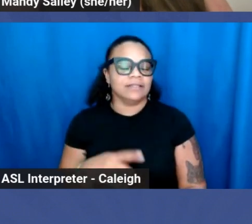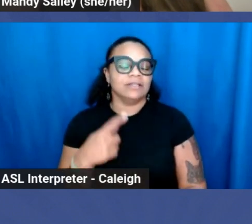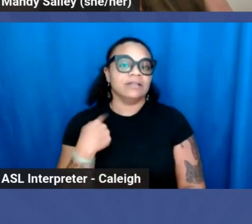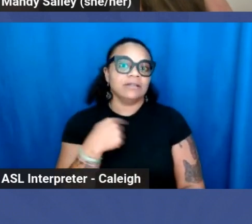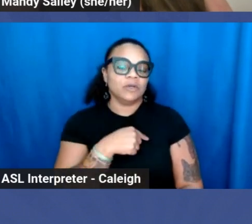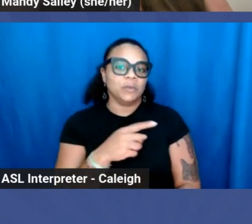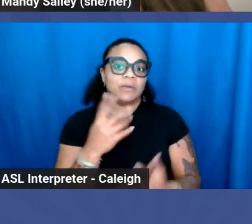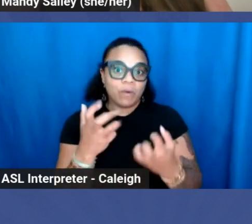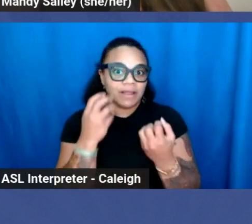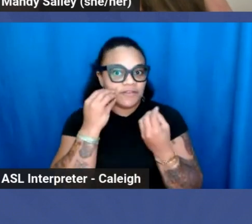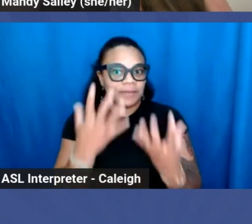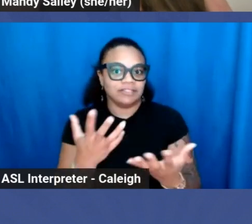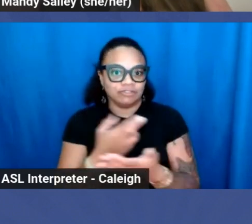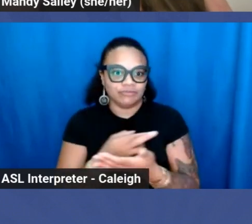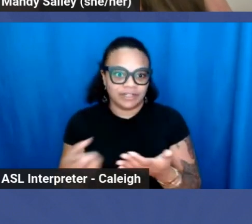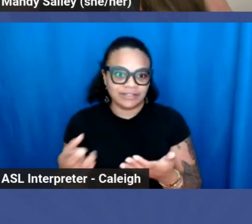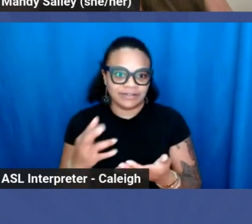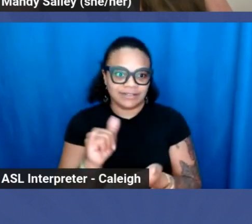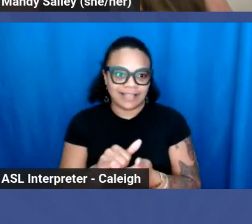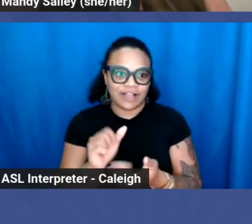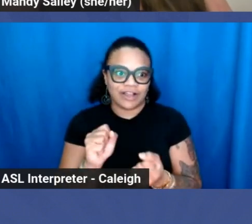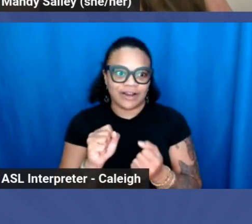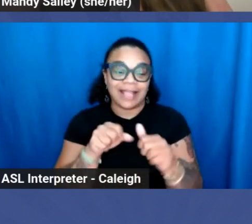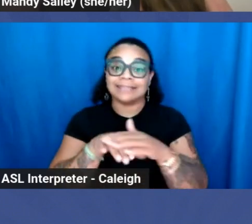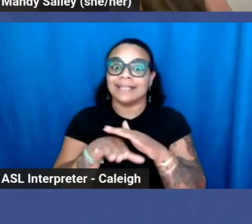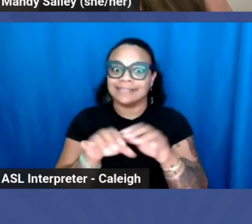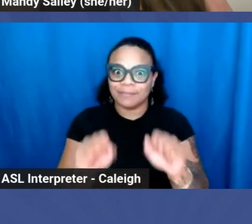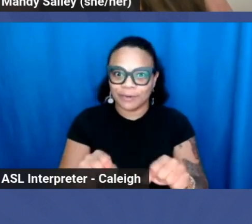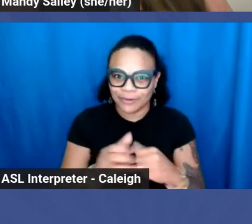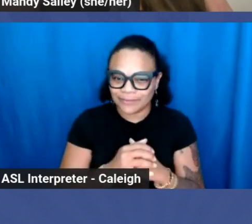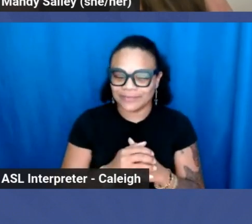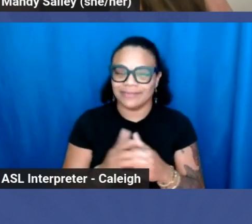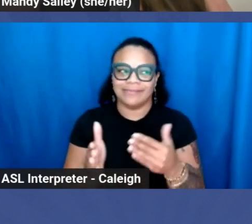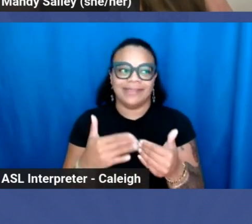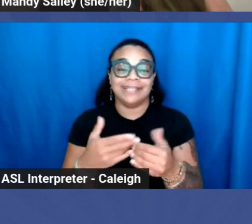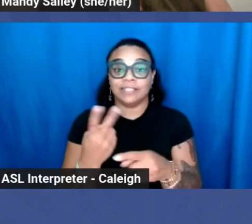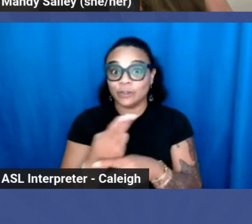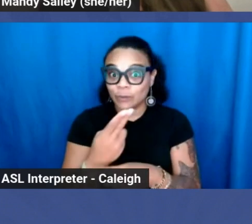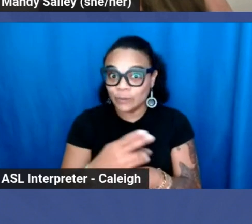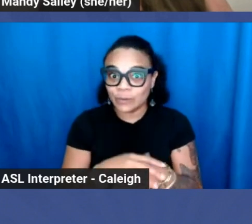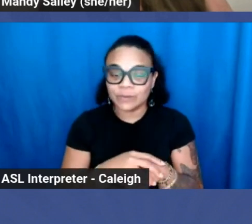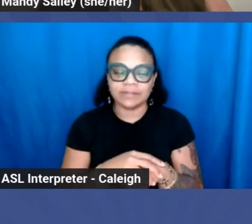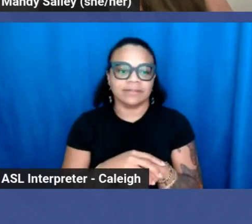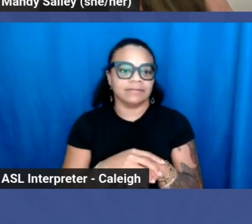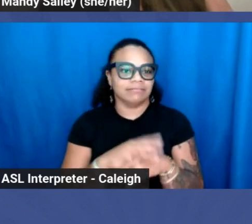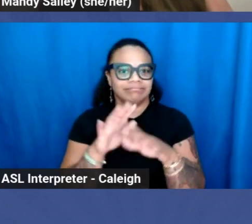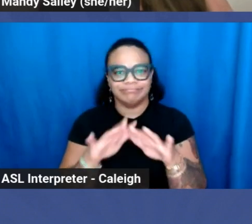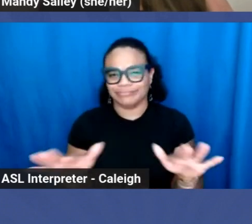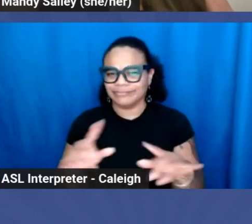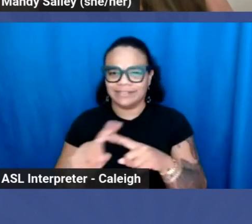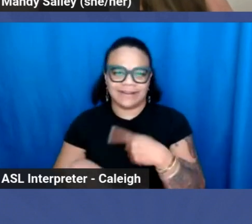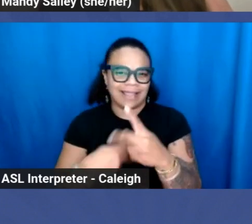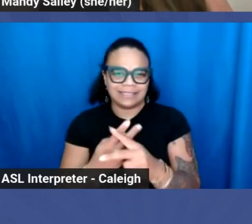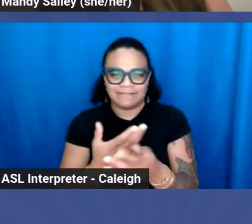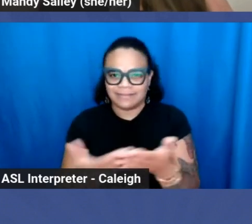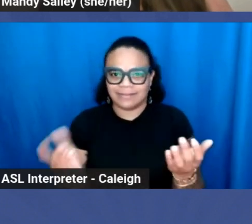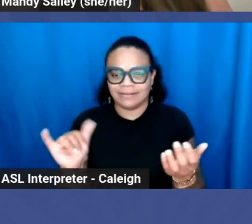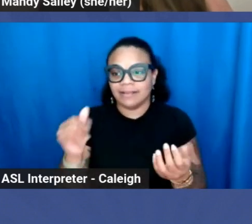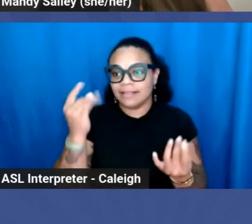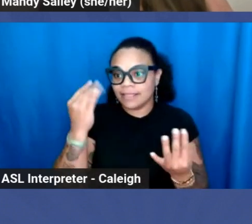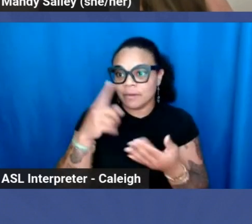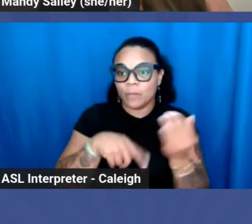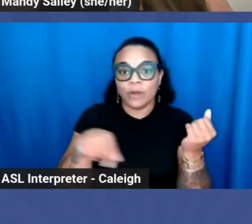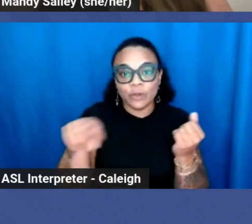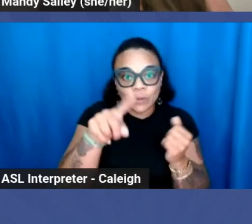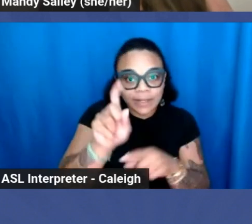information resources that are accessible, that, are easy to use, like all these kinds of things, like thinking about what you need and